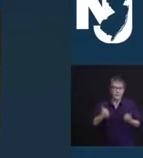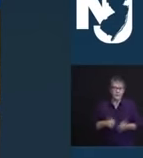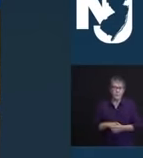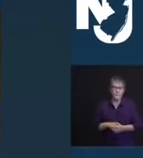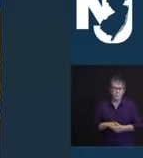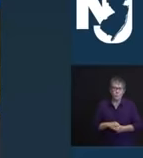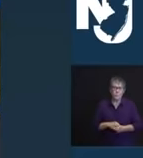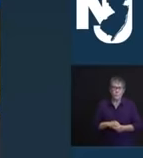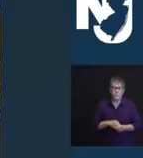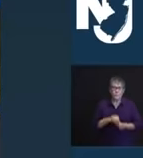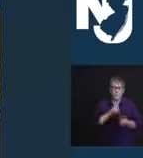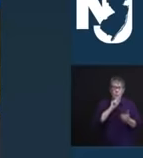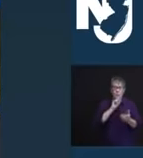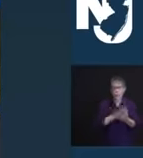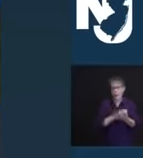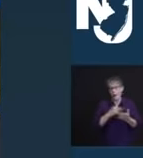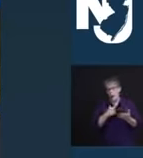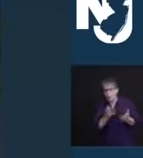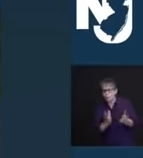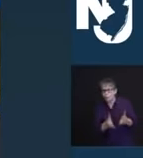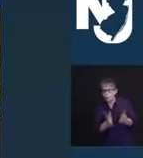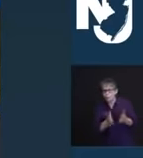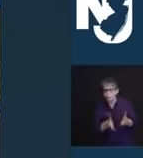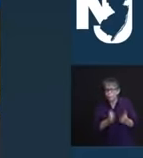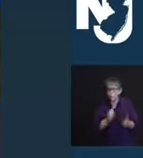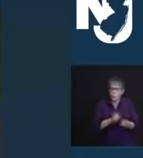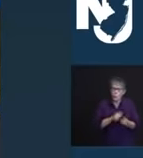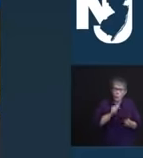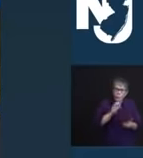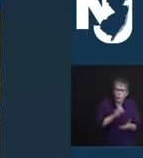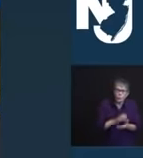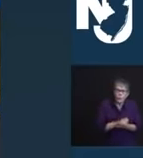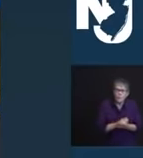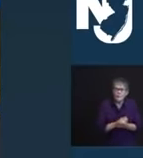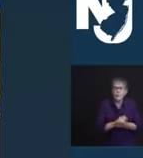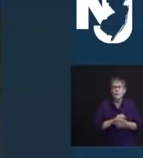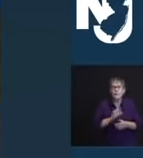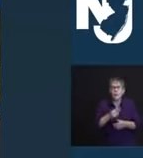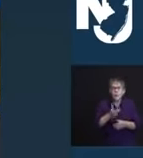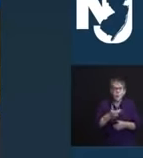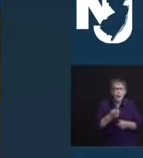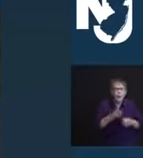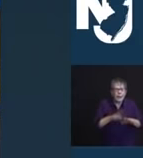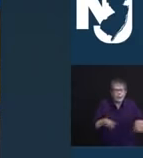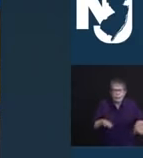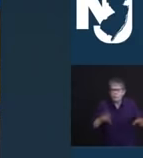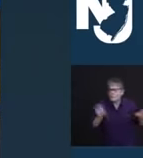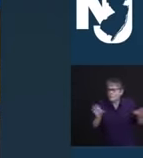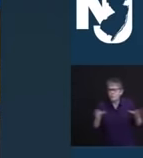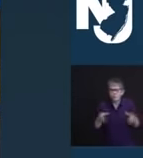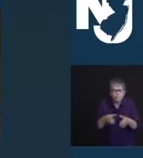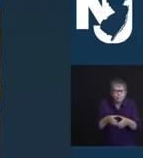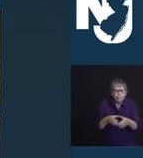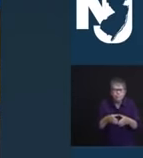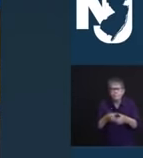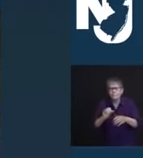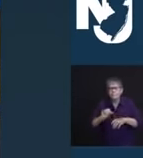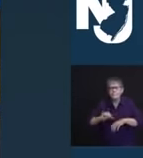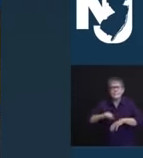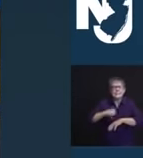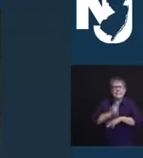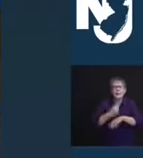in his memory, his grandkids got together and established and did a virtual